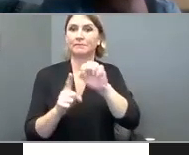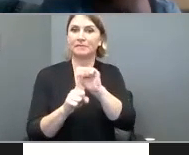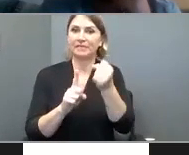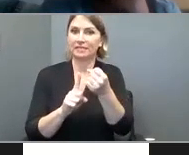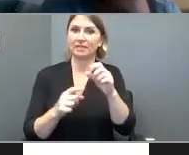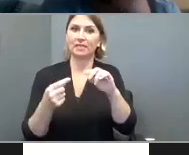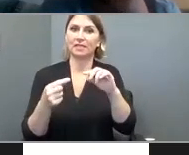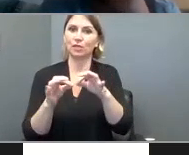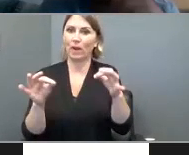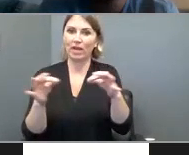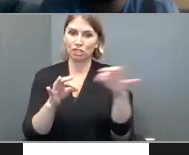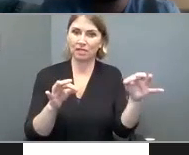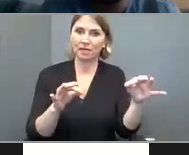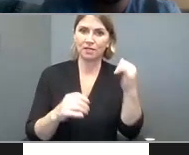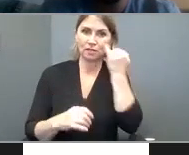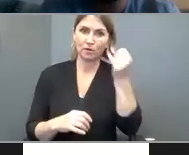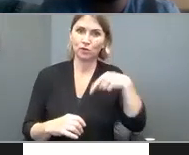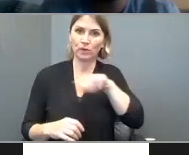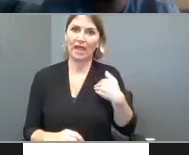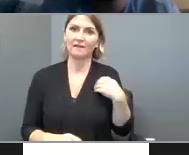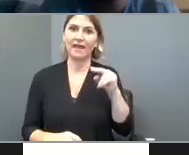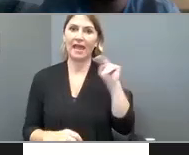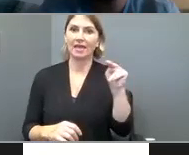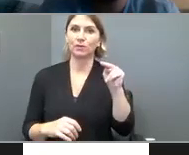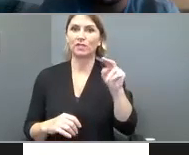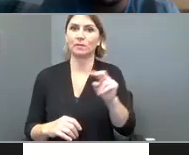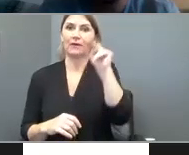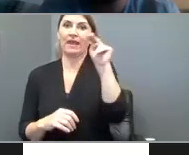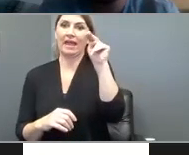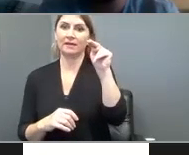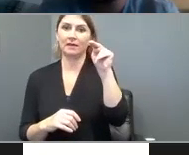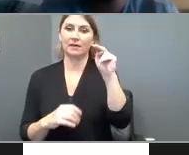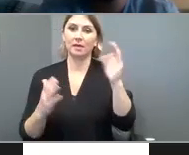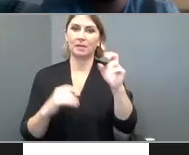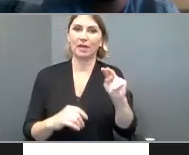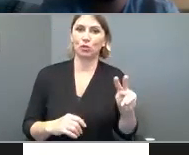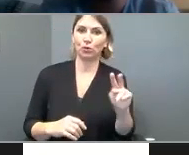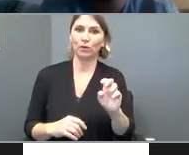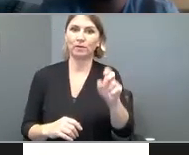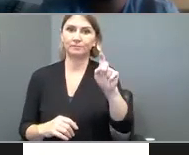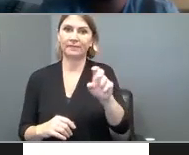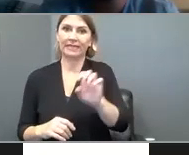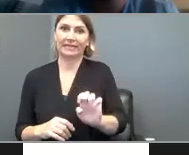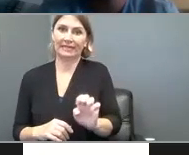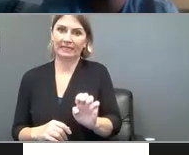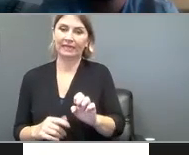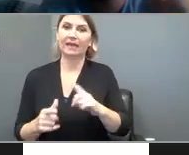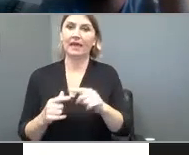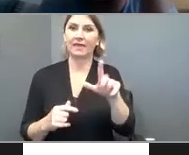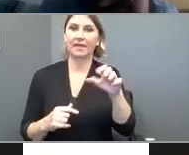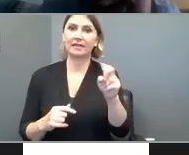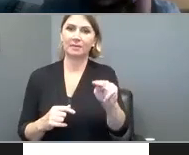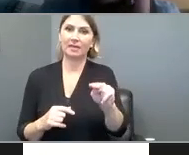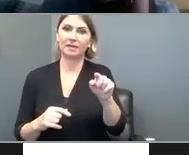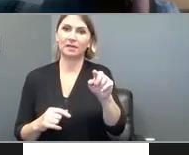just saying that we have n raised to the power of n divided by 2e all overall raised to the power of n, and then we have c times